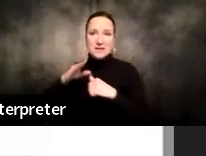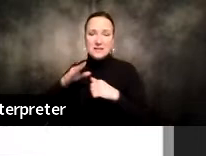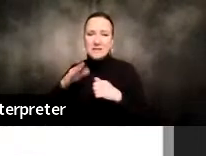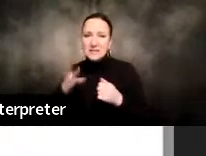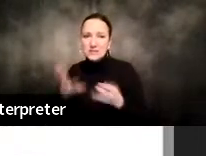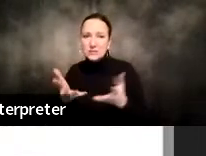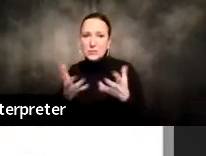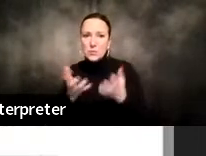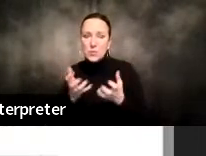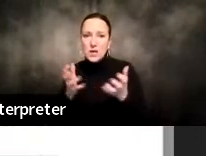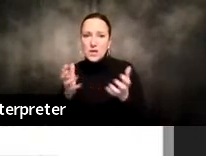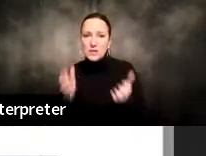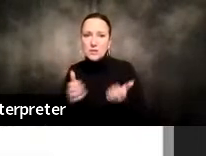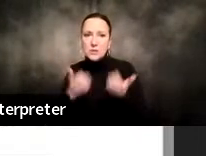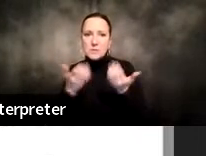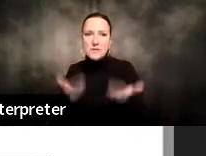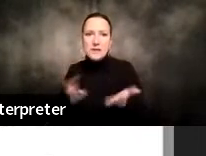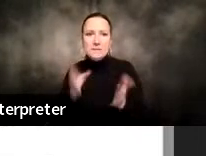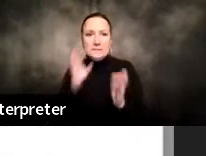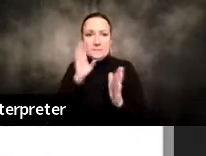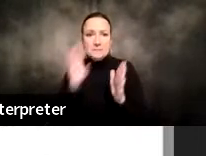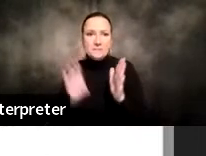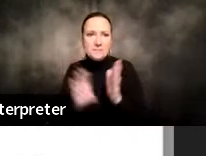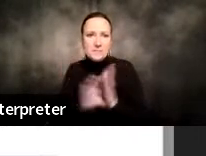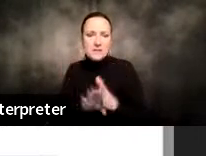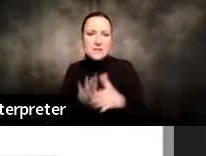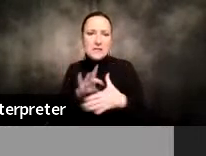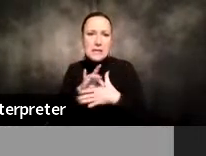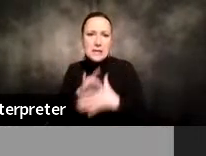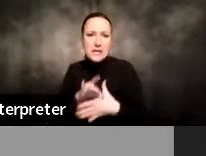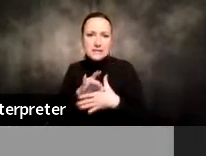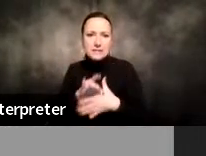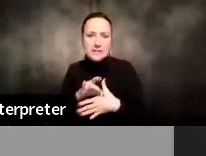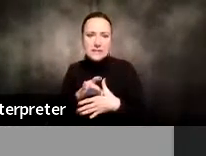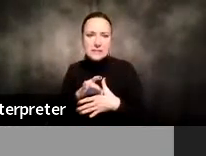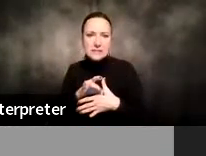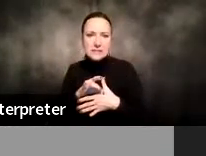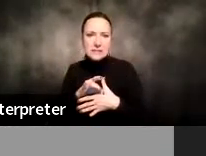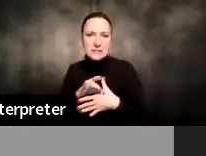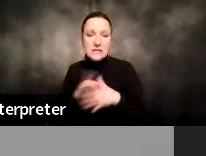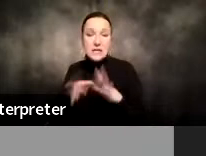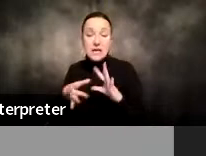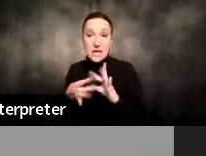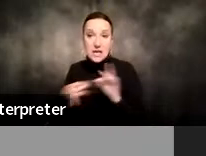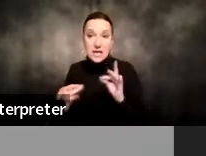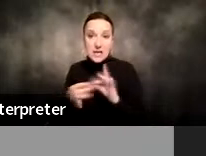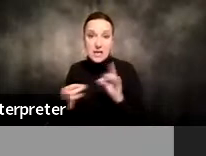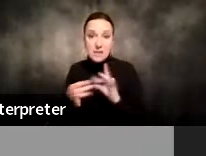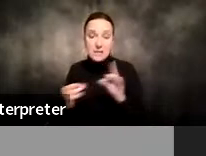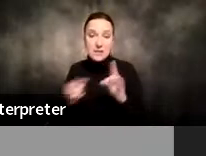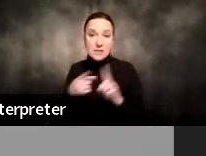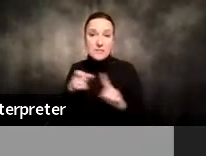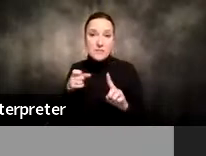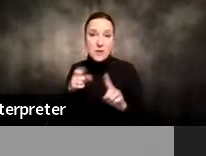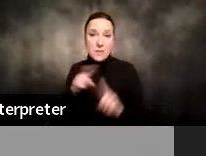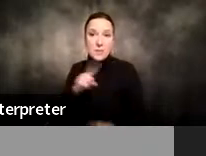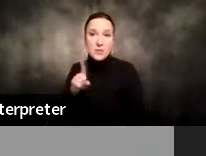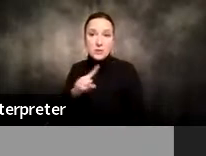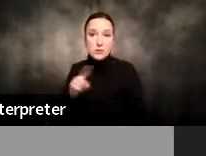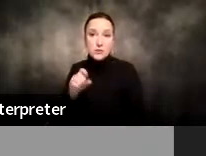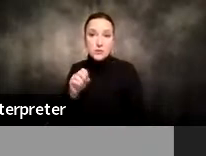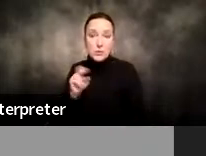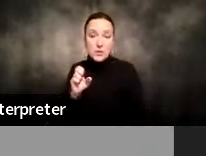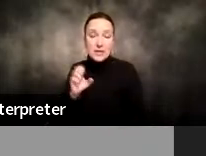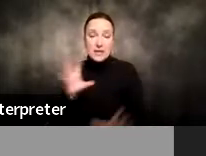these pictures here just to give some more context to the block. I will say a comment we'd asked them in the zoning committee meeting